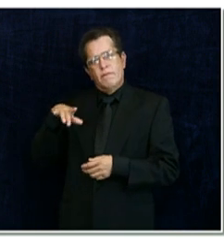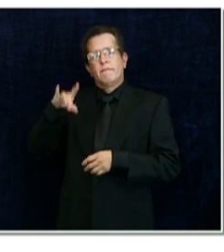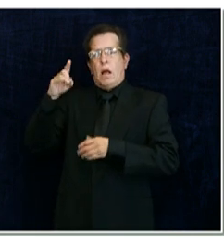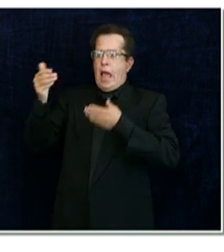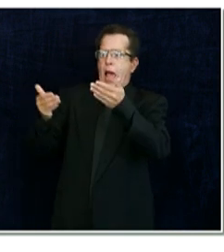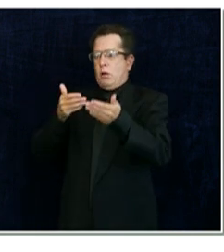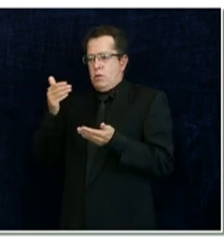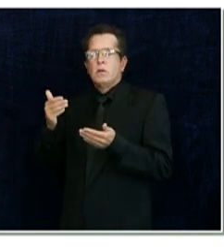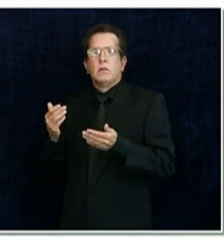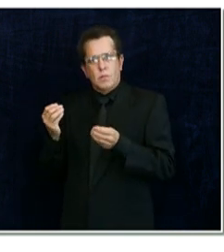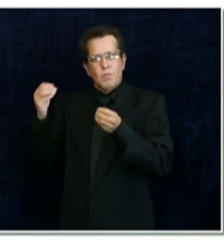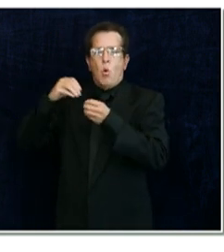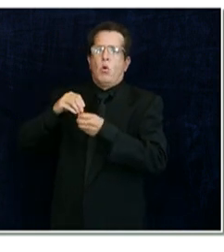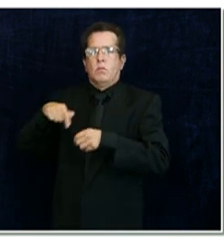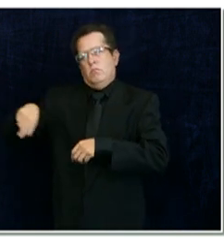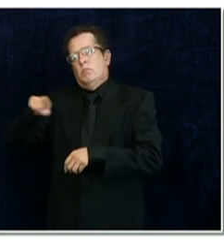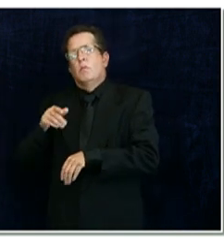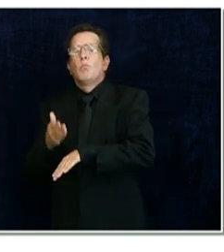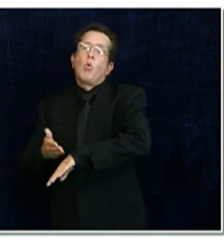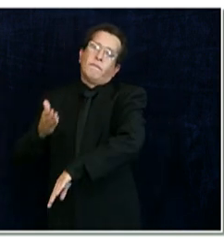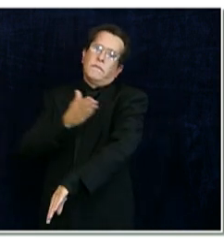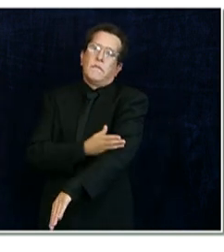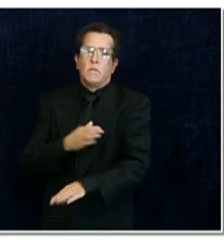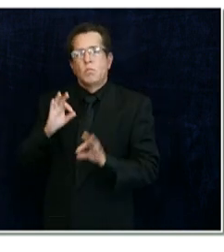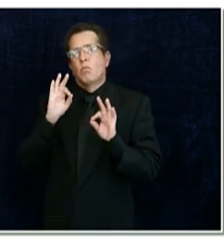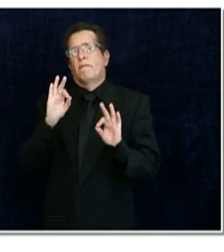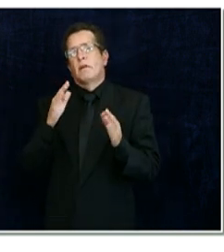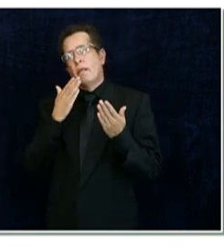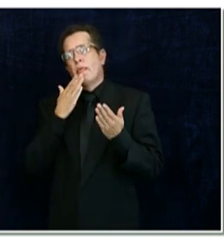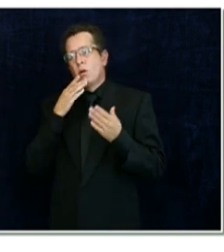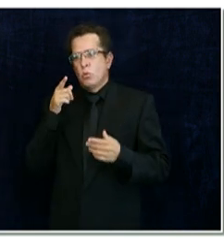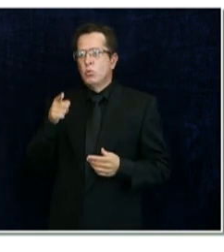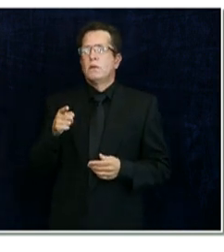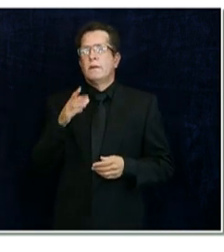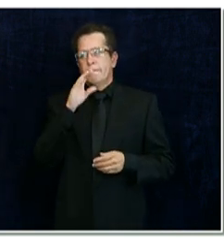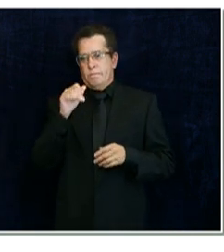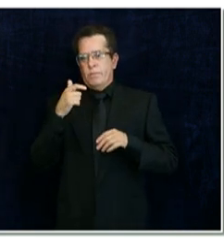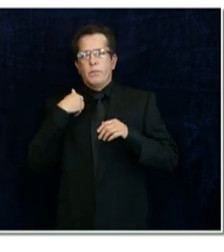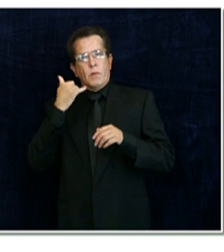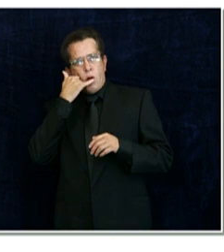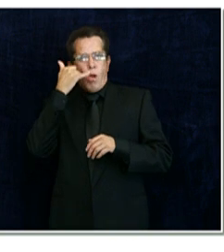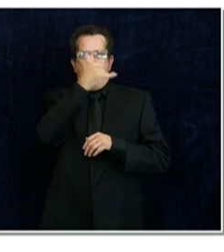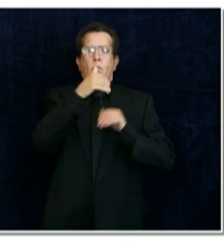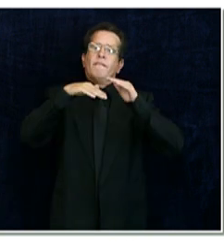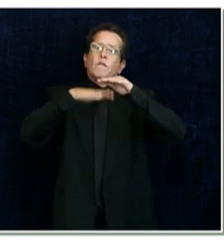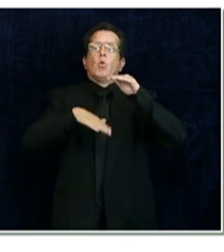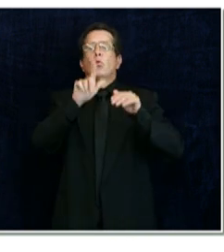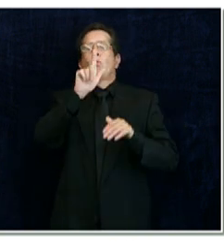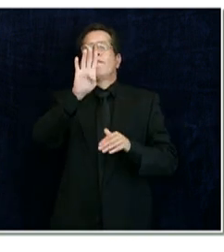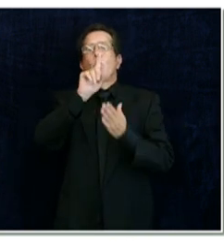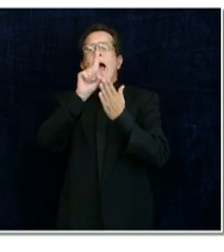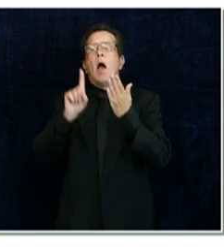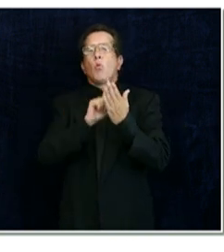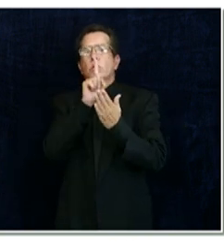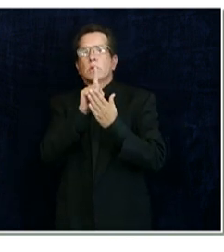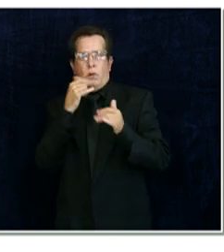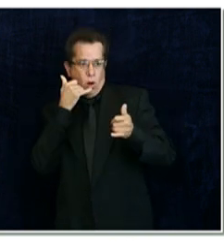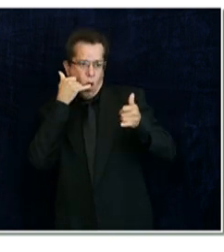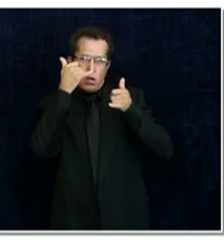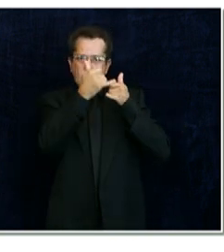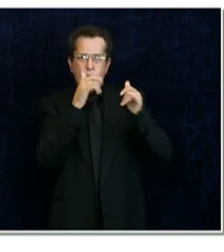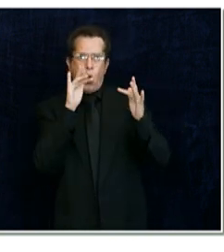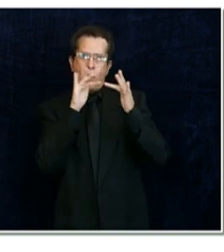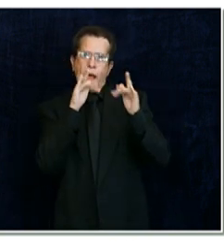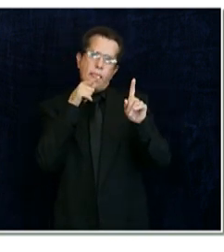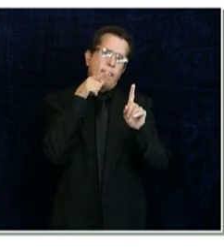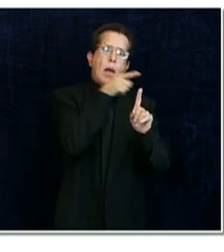this in line, and this continues to improve. 7-day average of close contacts within 24 hours. Again, the metric we